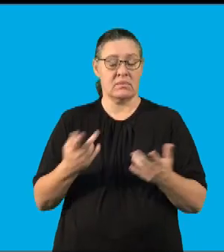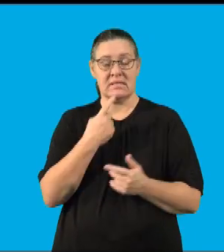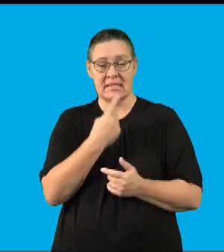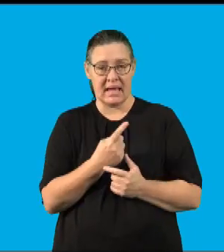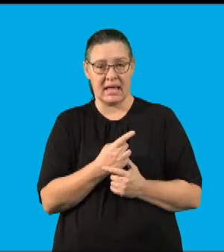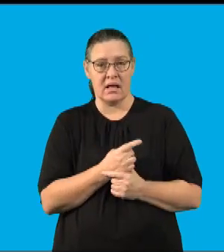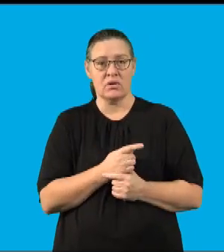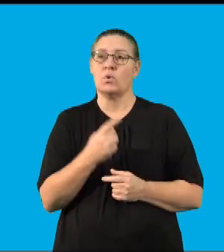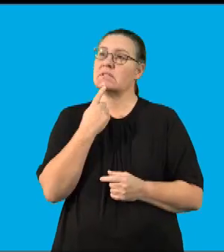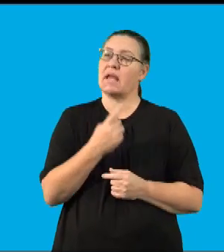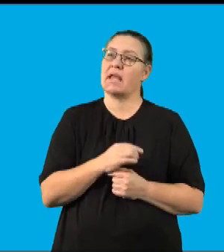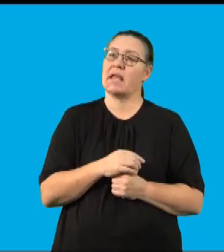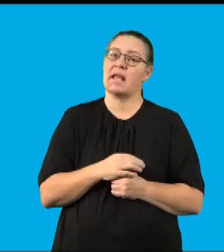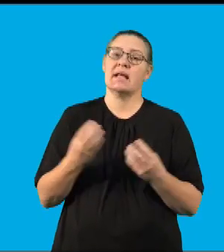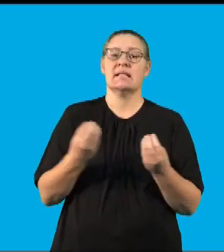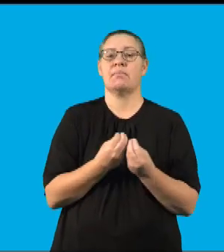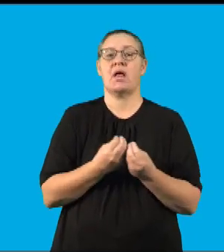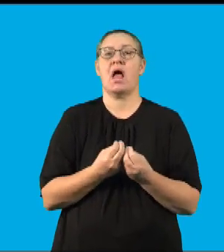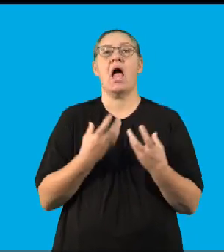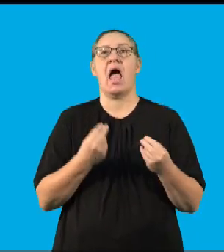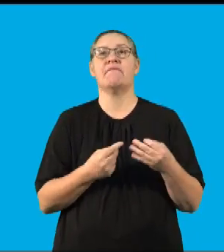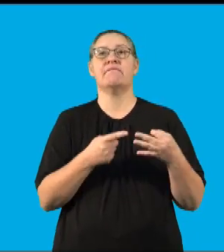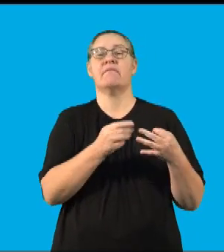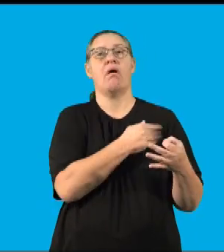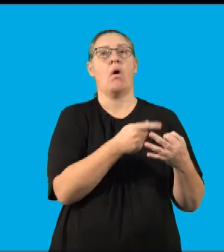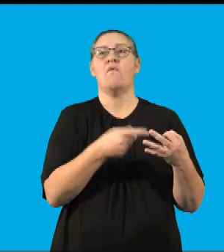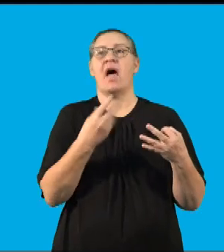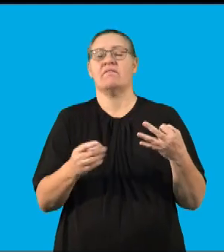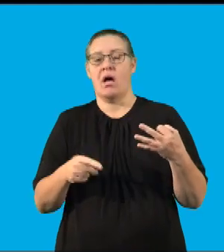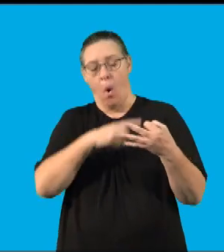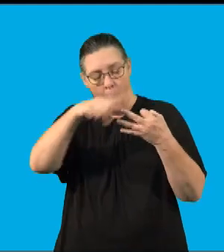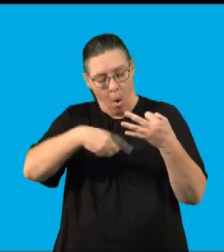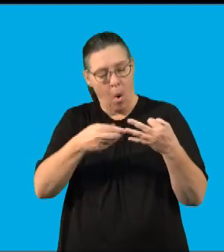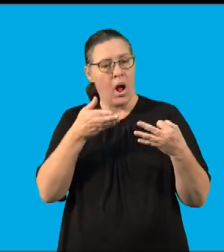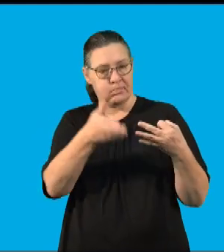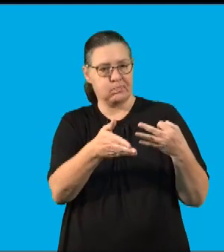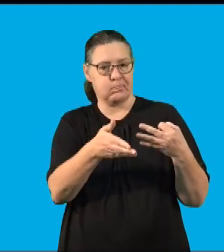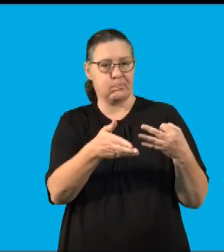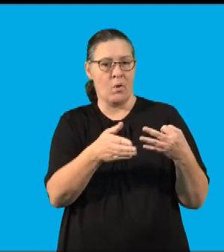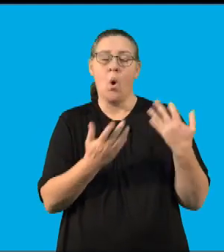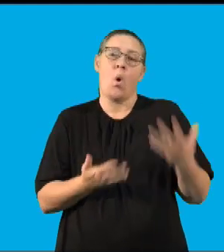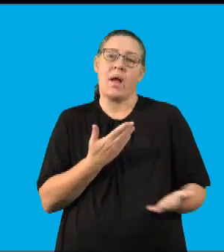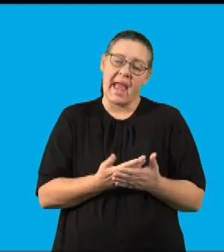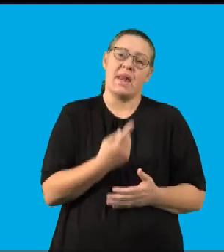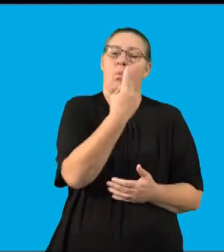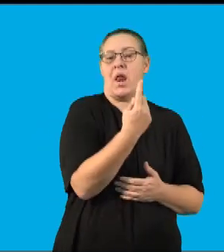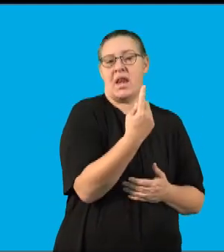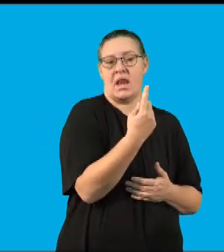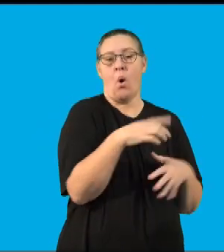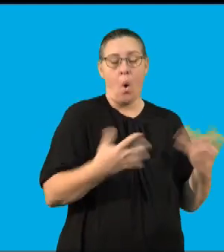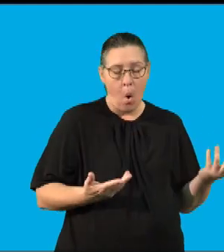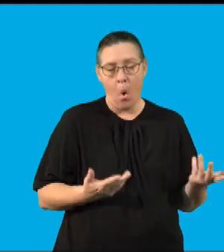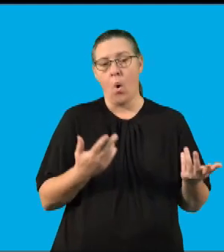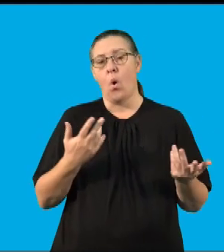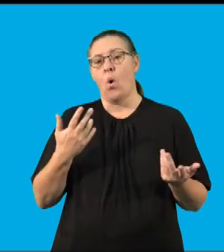Like as we have said, it is not to say that a substance may not have a combination of these three, can also still have one. But if